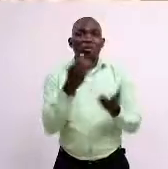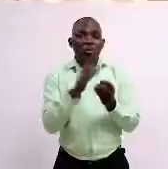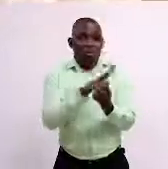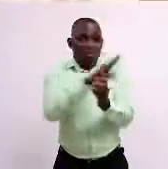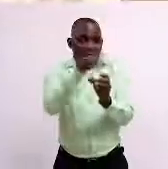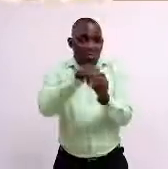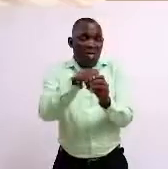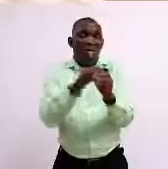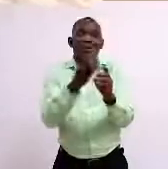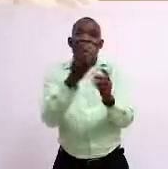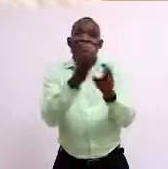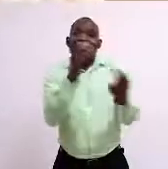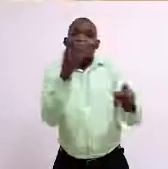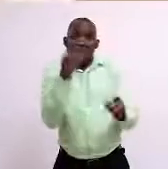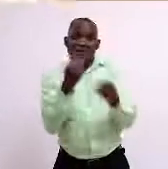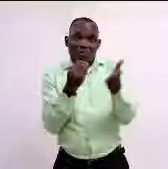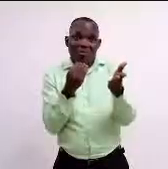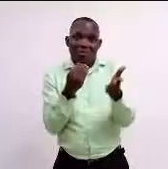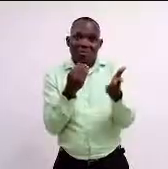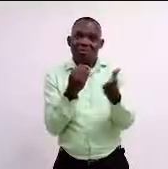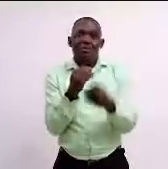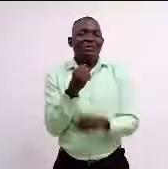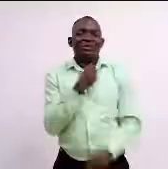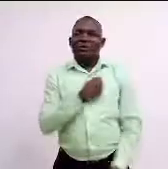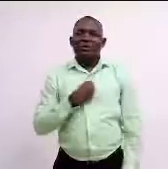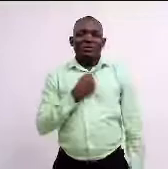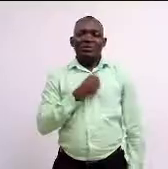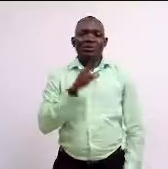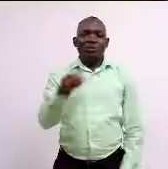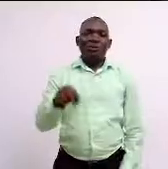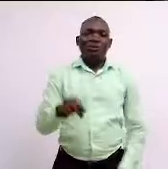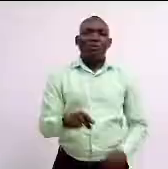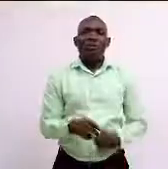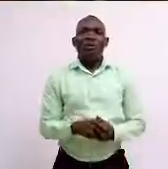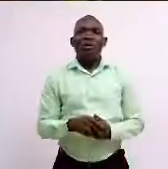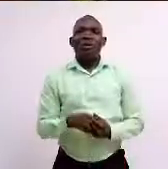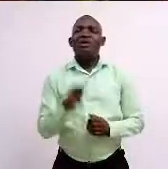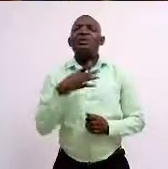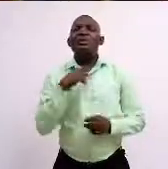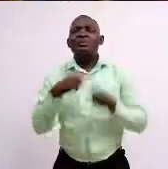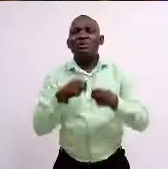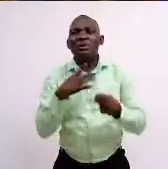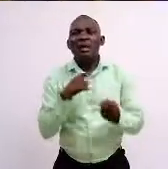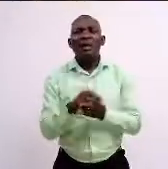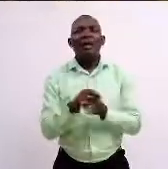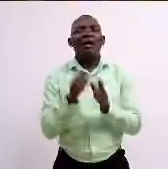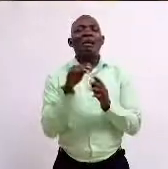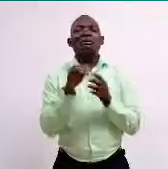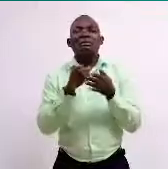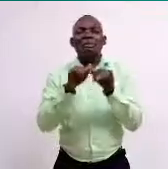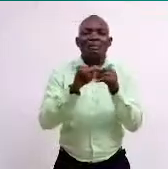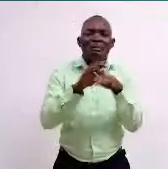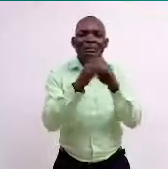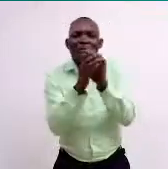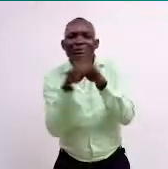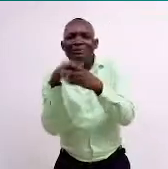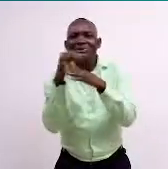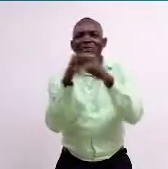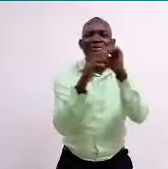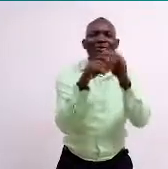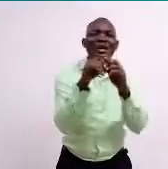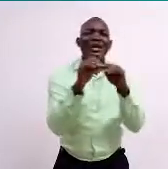Can I still join you guys to sleep in the bus? Yes. No, you like trouble.